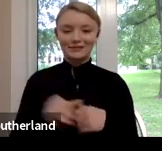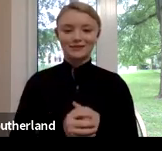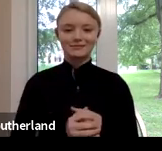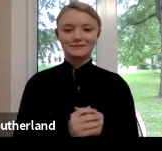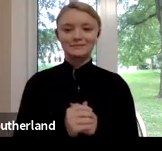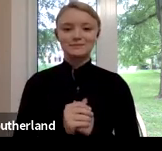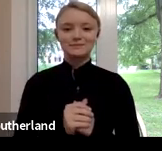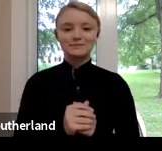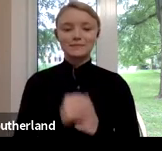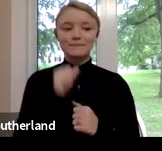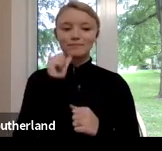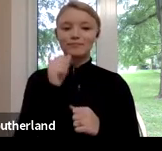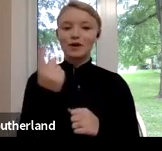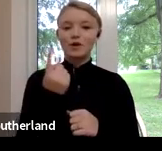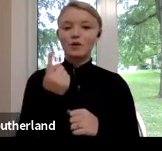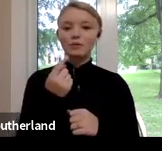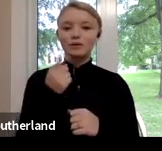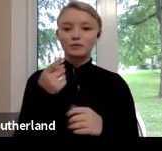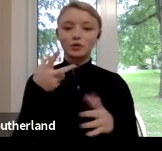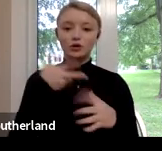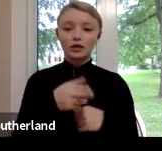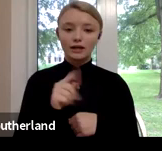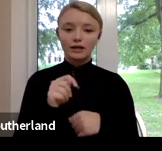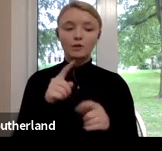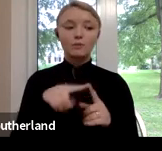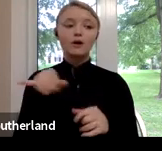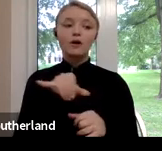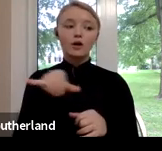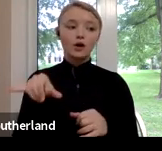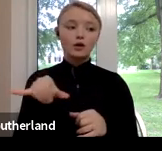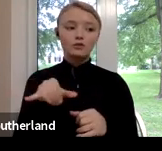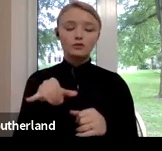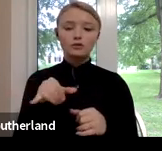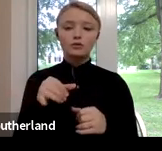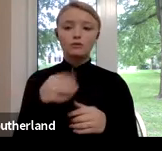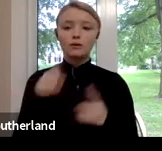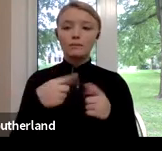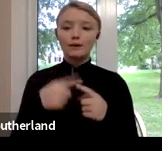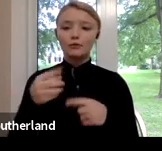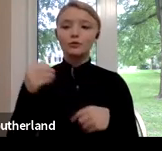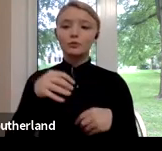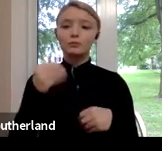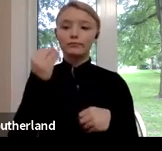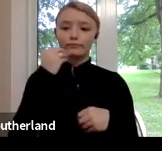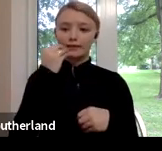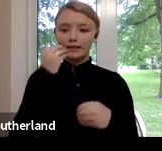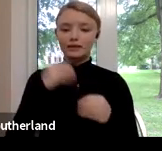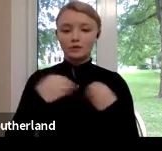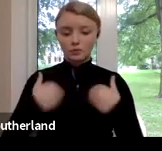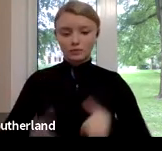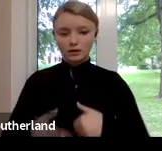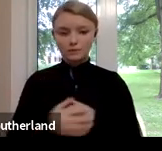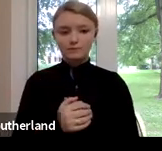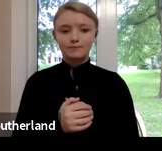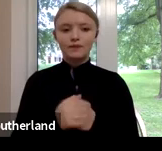It's not always what you're cutting out, but it's also what you put in your bodies. So we can't always get what we